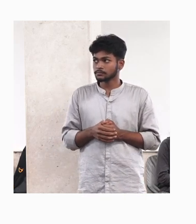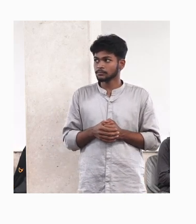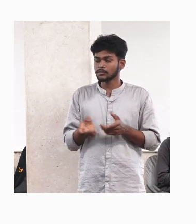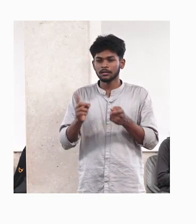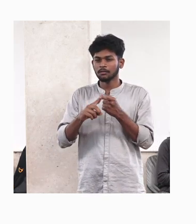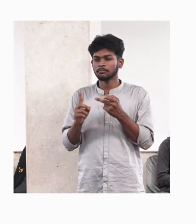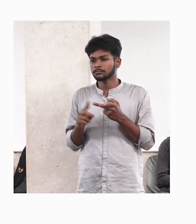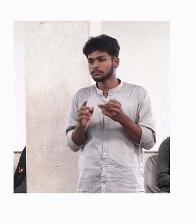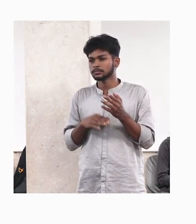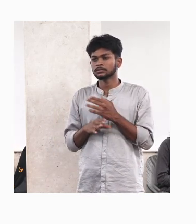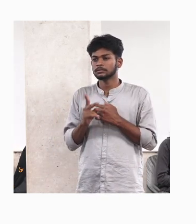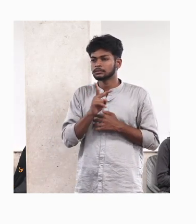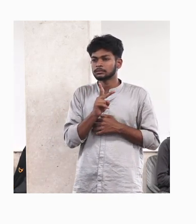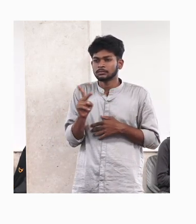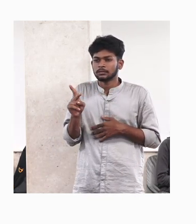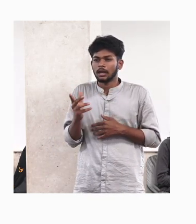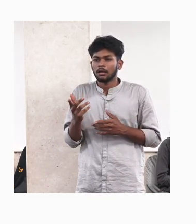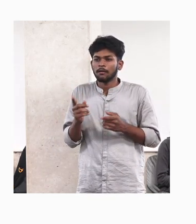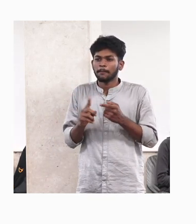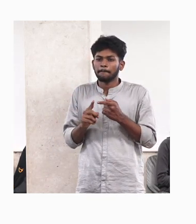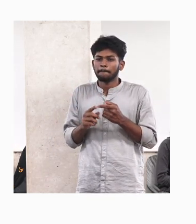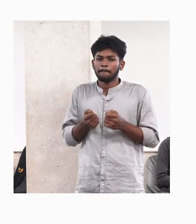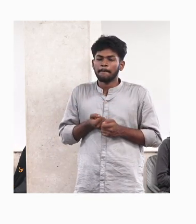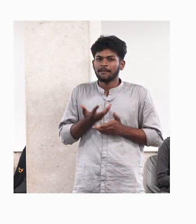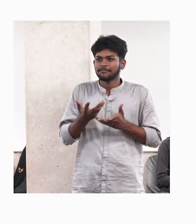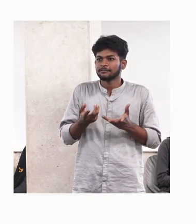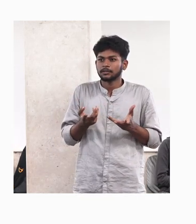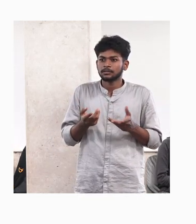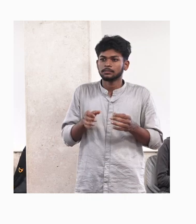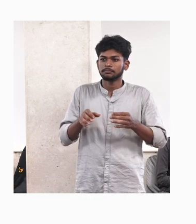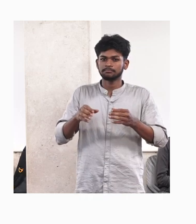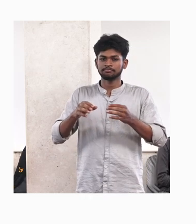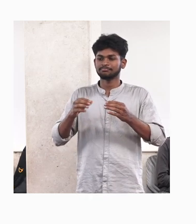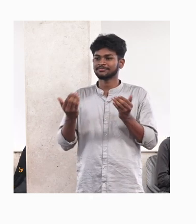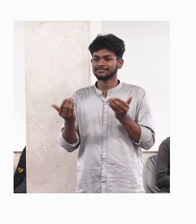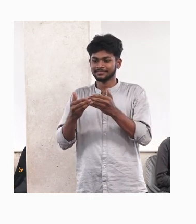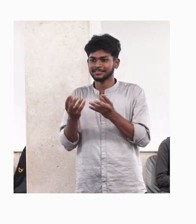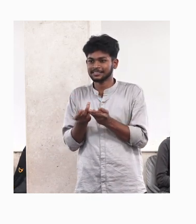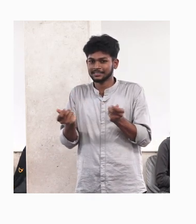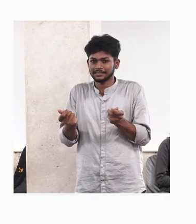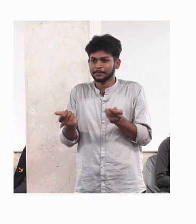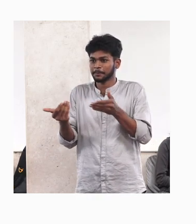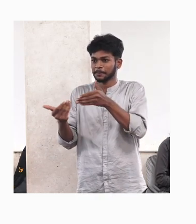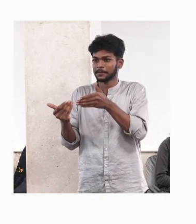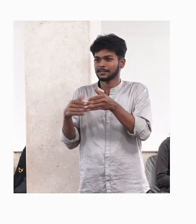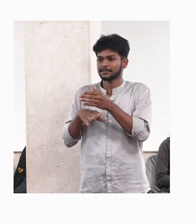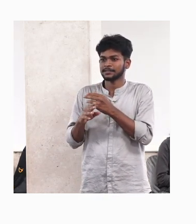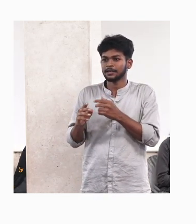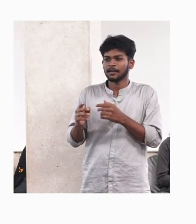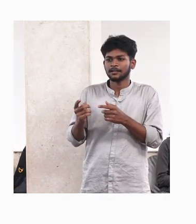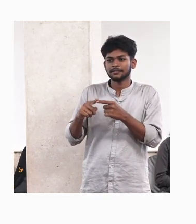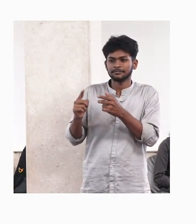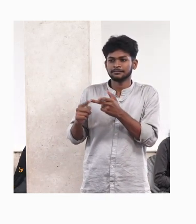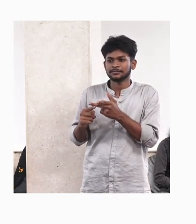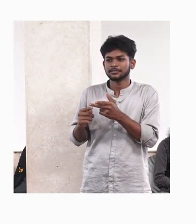therapeutic meeting, it's very difficult to evaluate a therapeutic meeting. There are many papers, but they